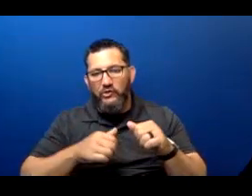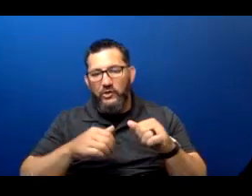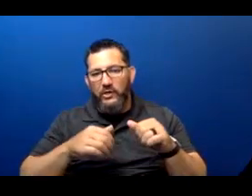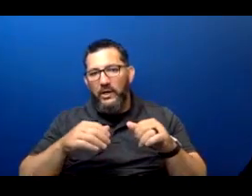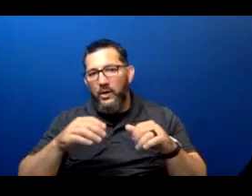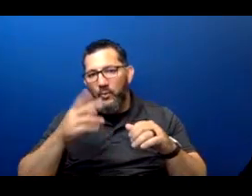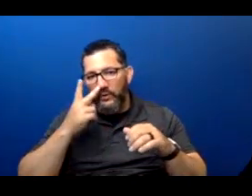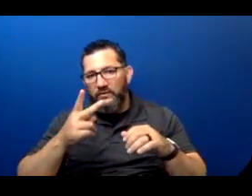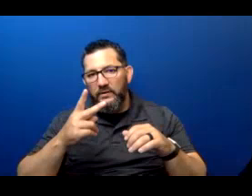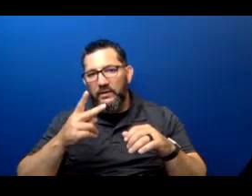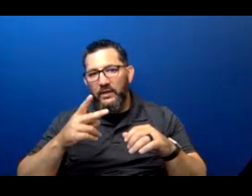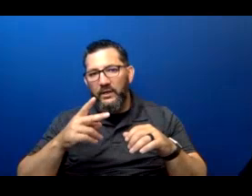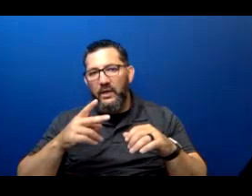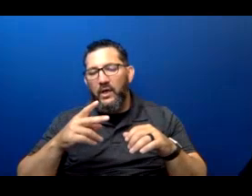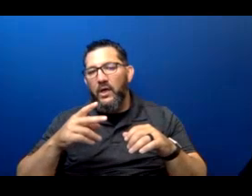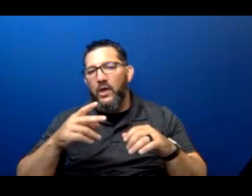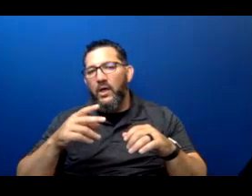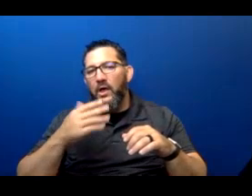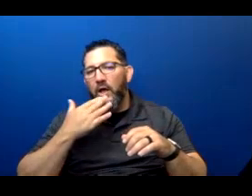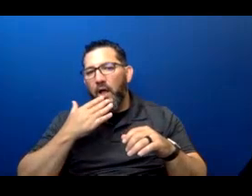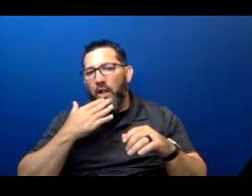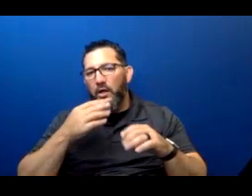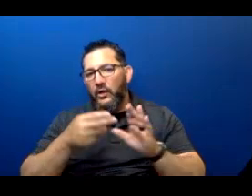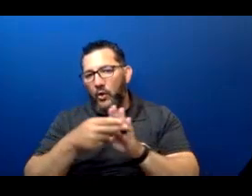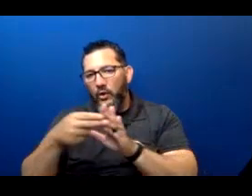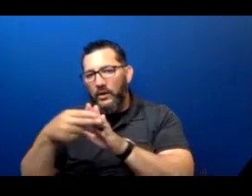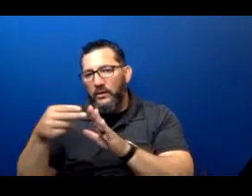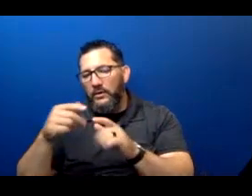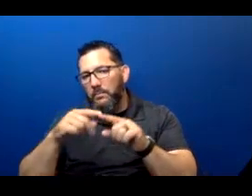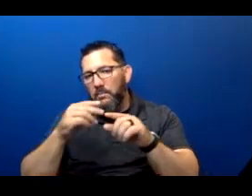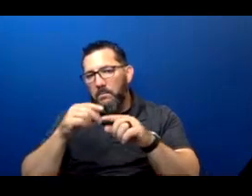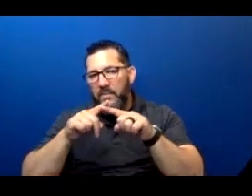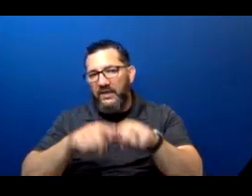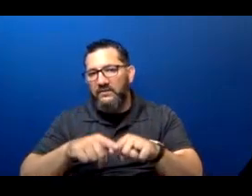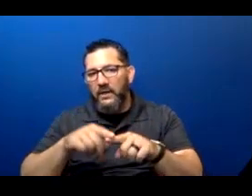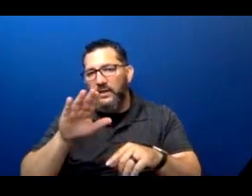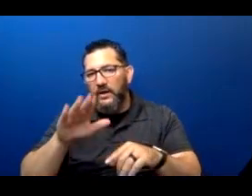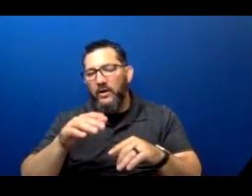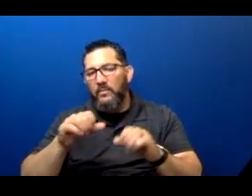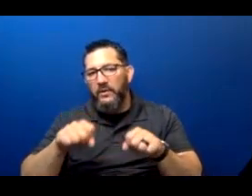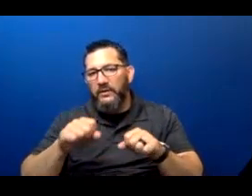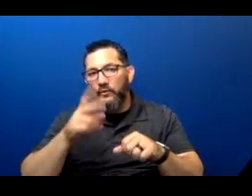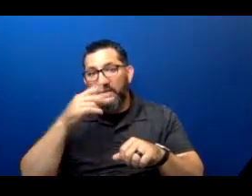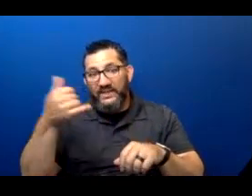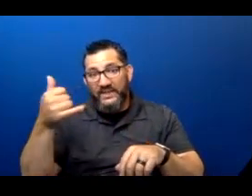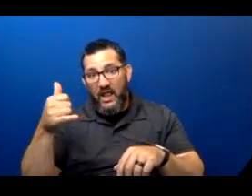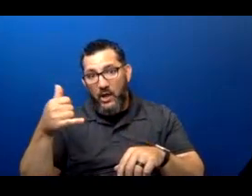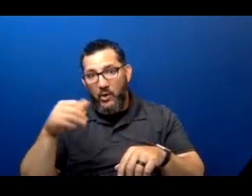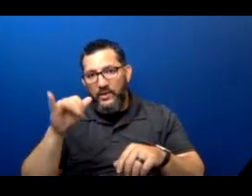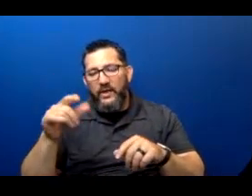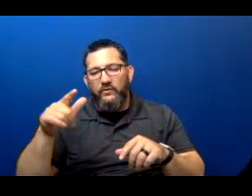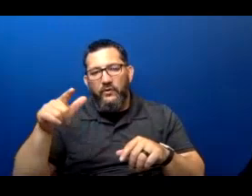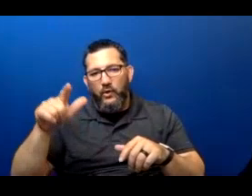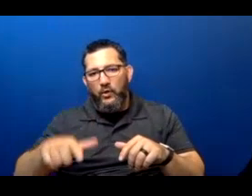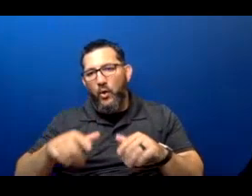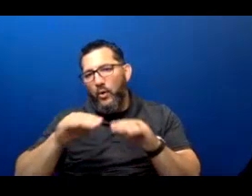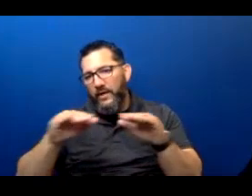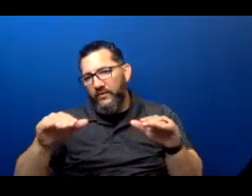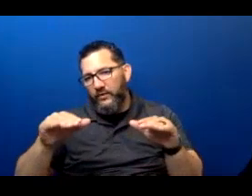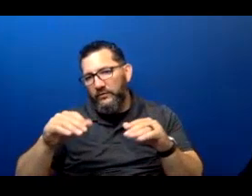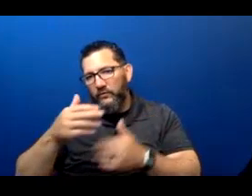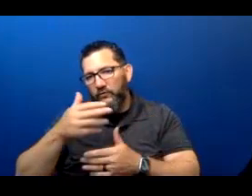on its social vulnerability. So counties that are highlighted in yellow represent those with low level of